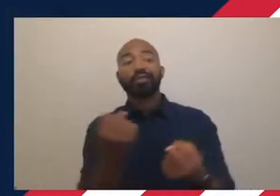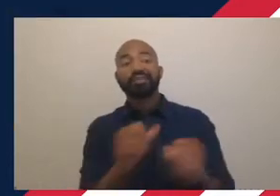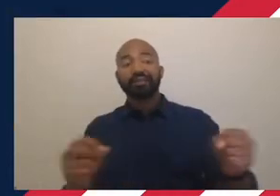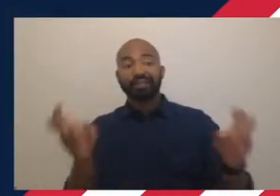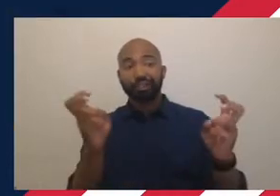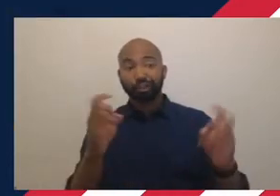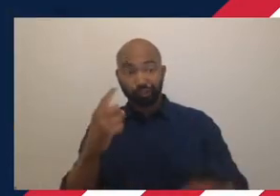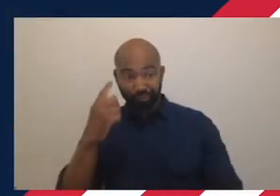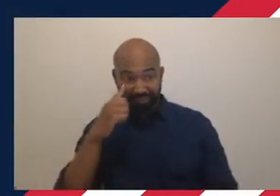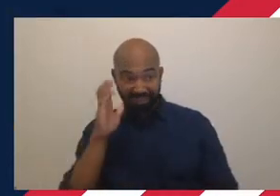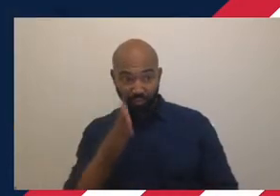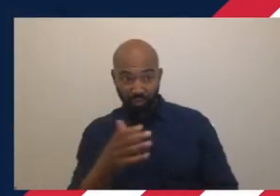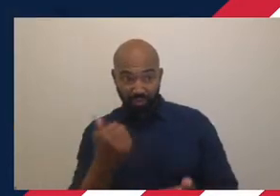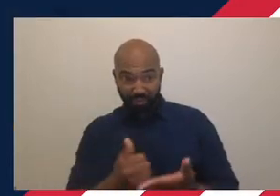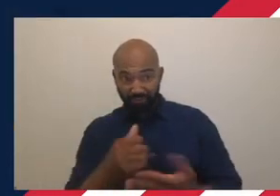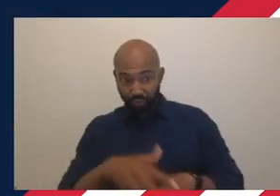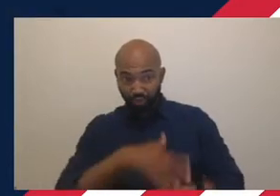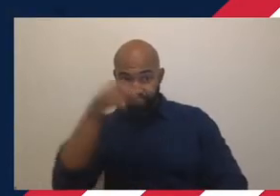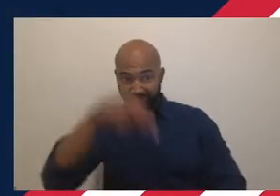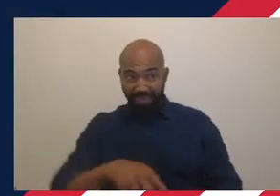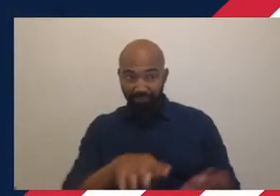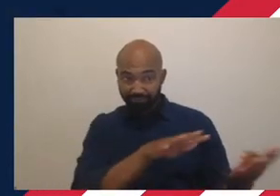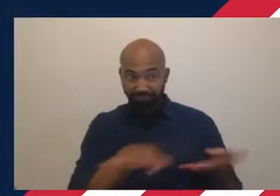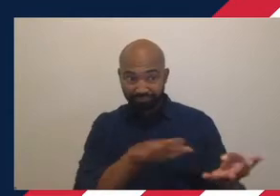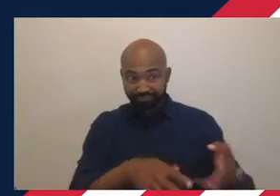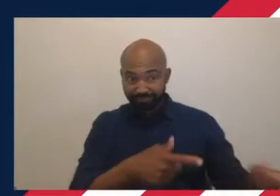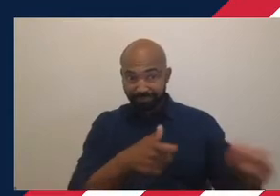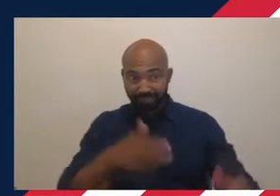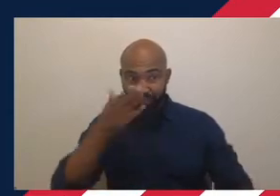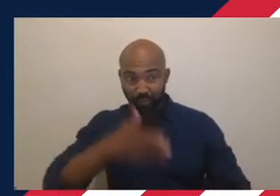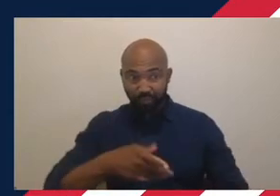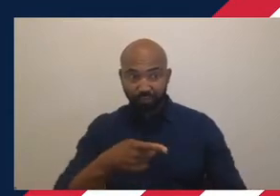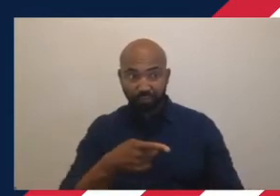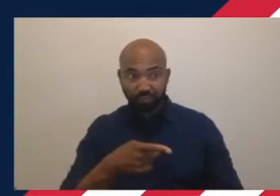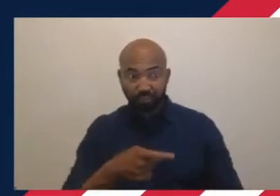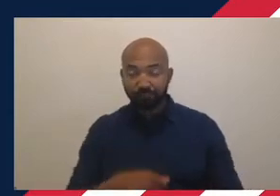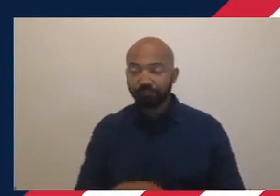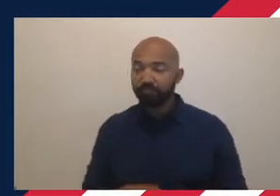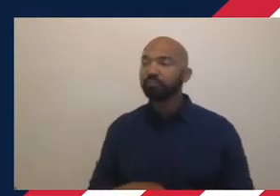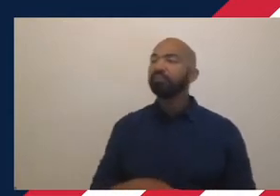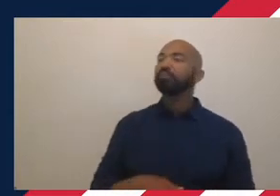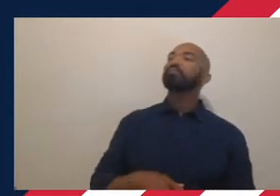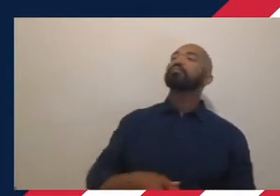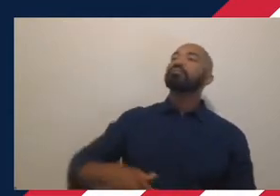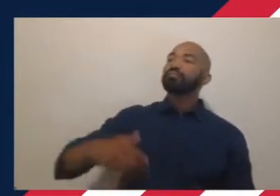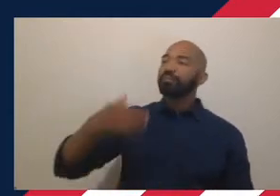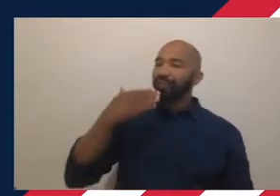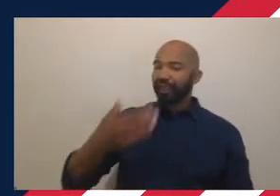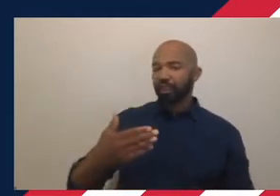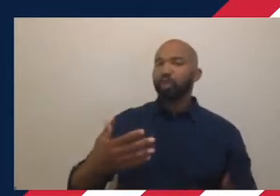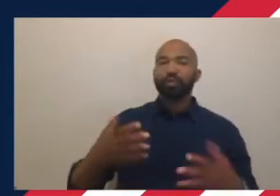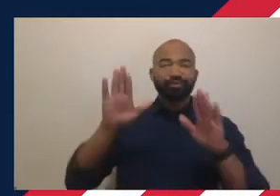Thank you. Thank you, Stuart. It's great to see you again, too, brother.